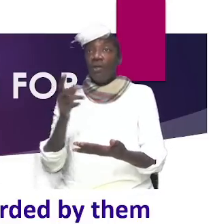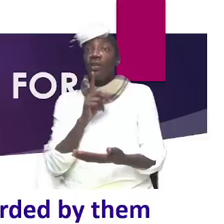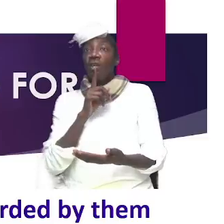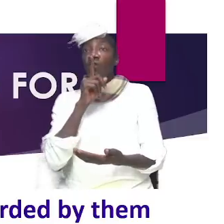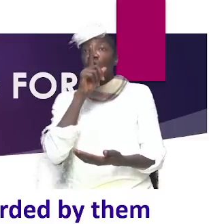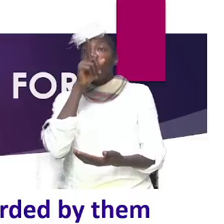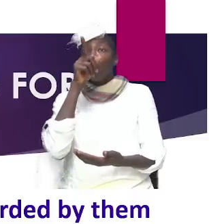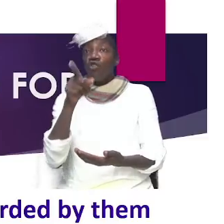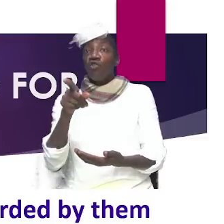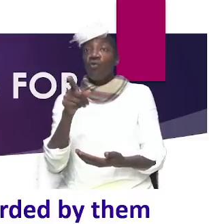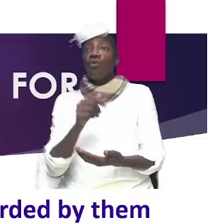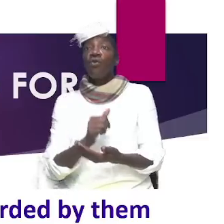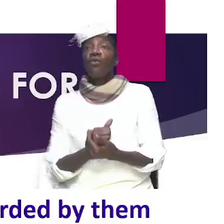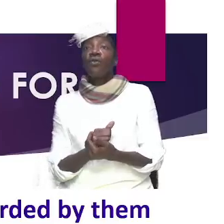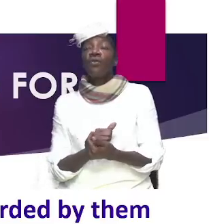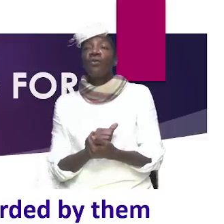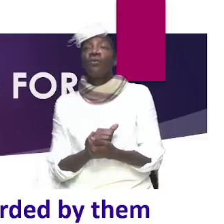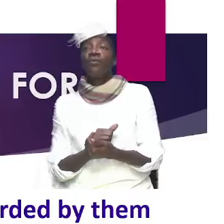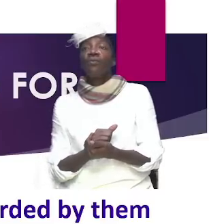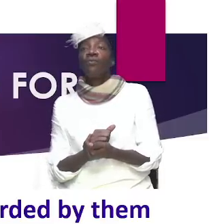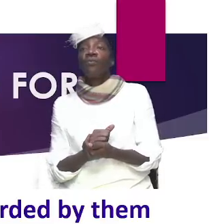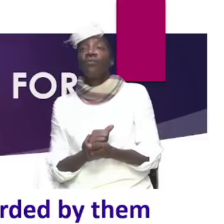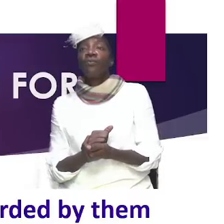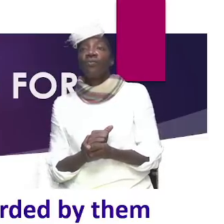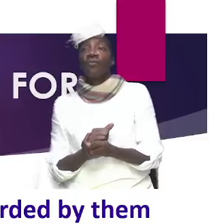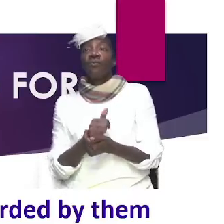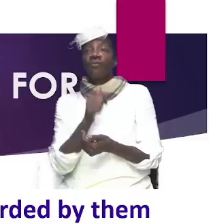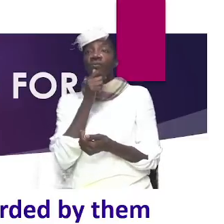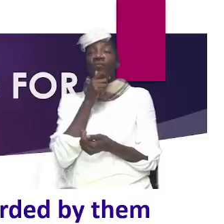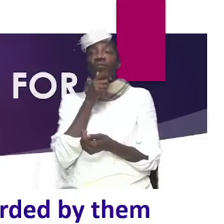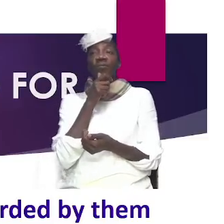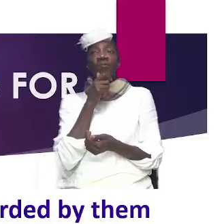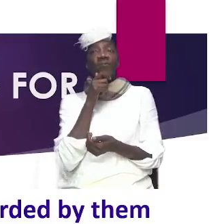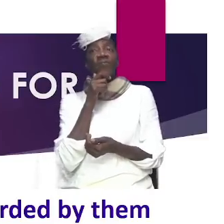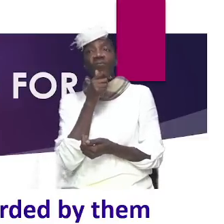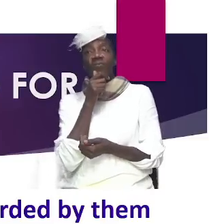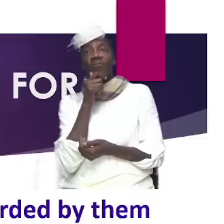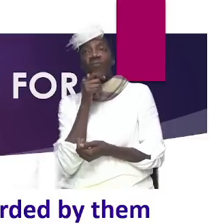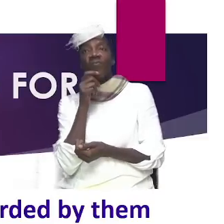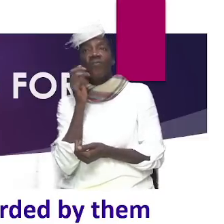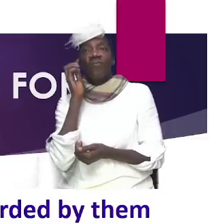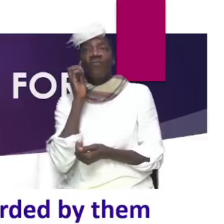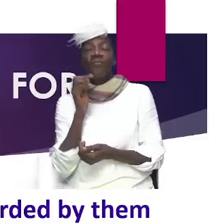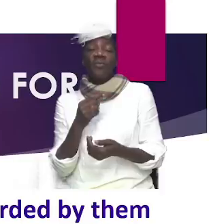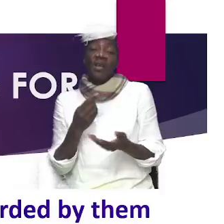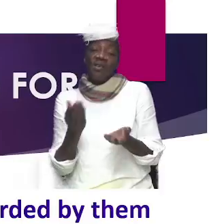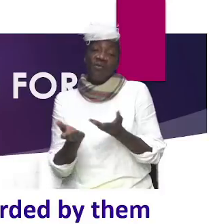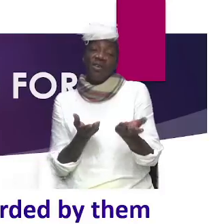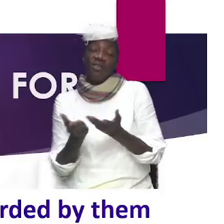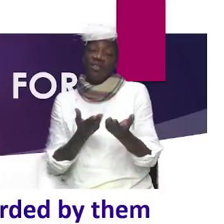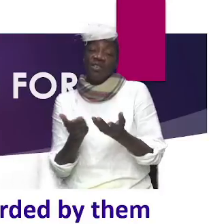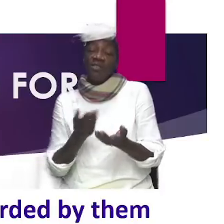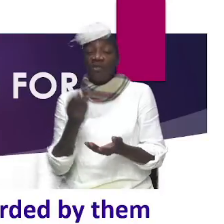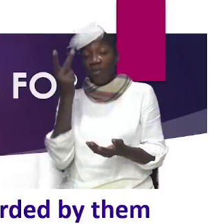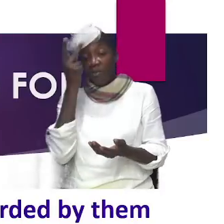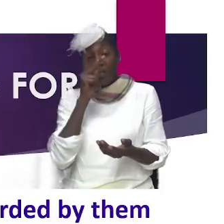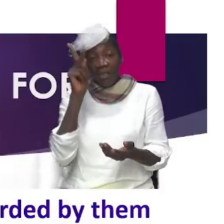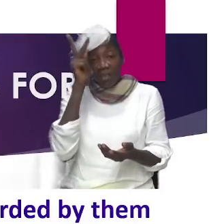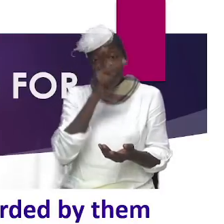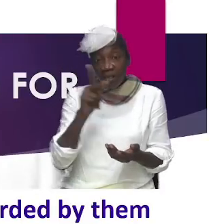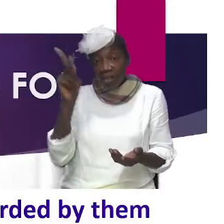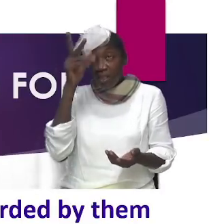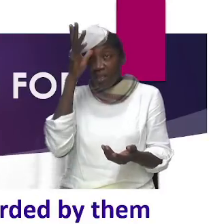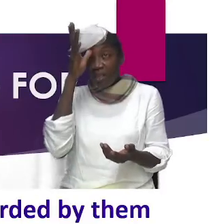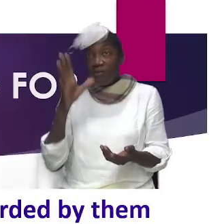to be rewarding, if we can put it in those terms. Yes, if we serve to be seen of men,